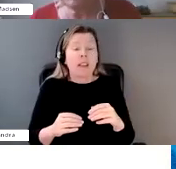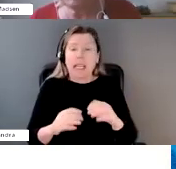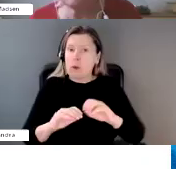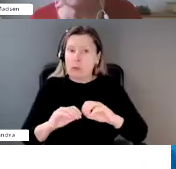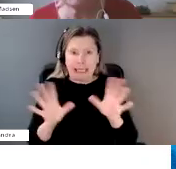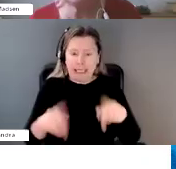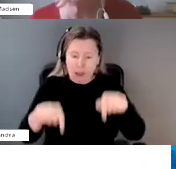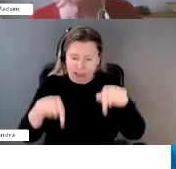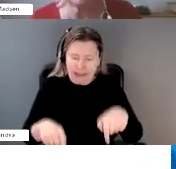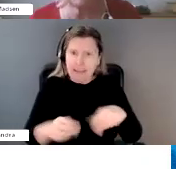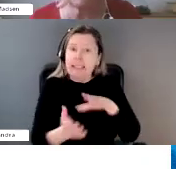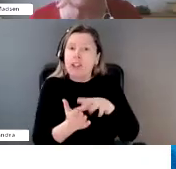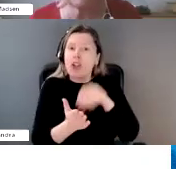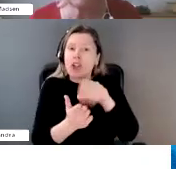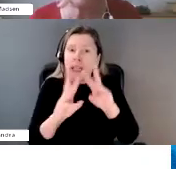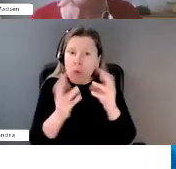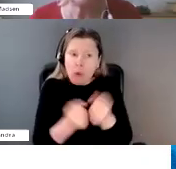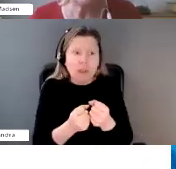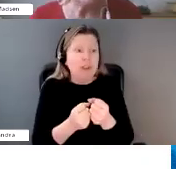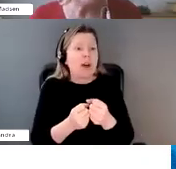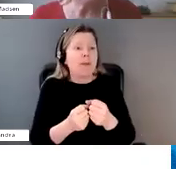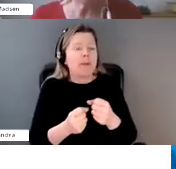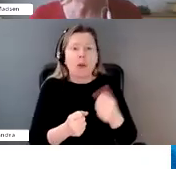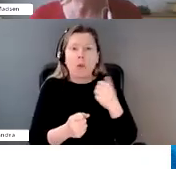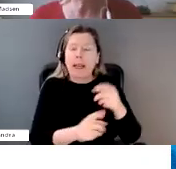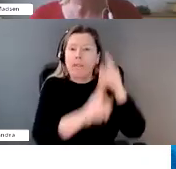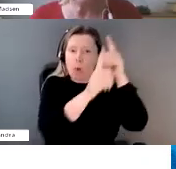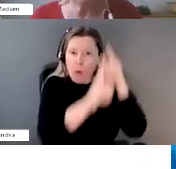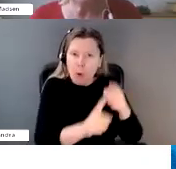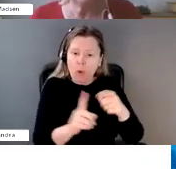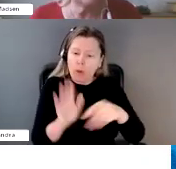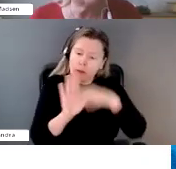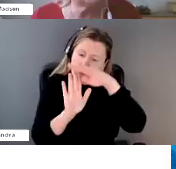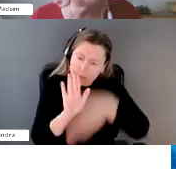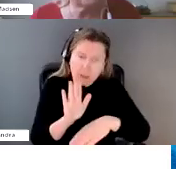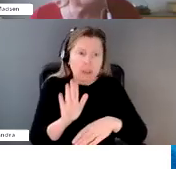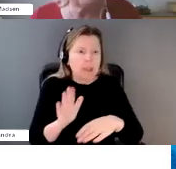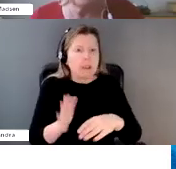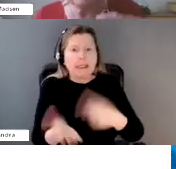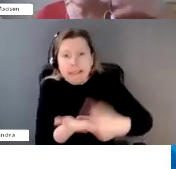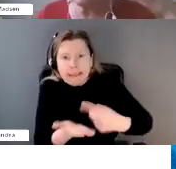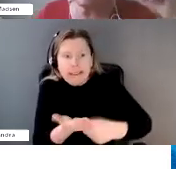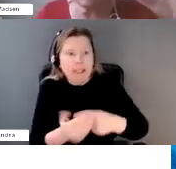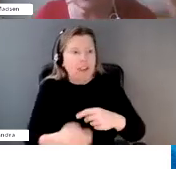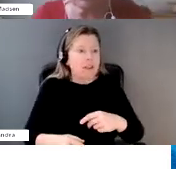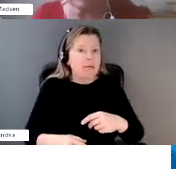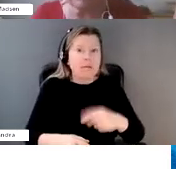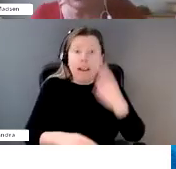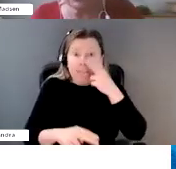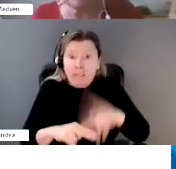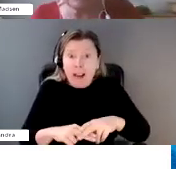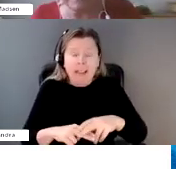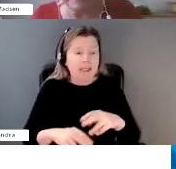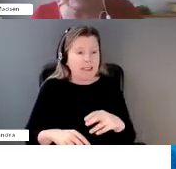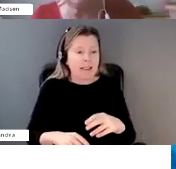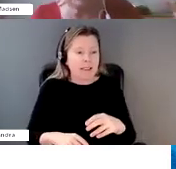information provided, discussions, and that they were fun. they were strength-based because even though the terminology